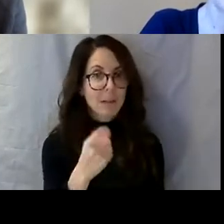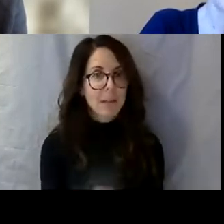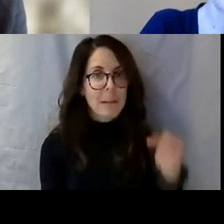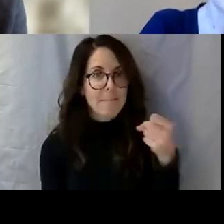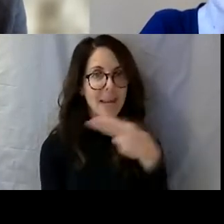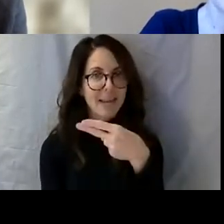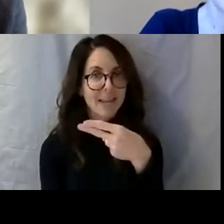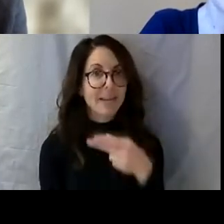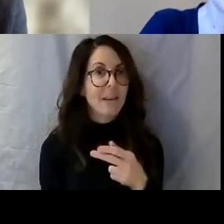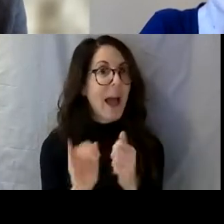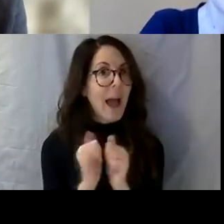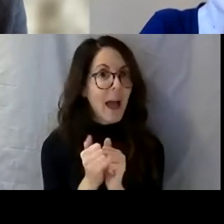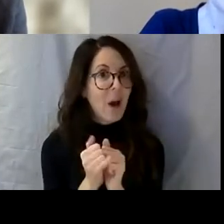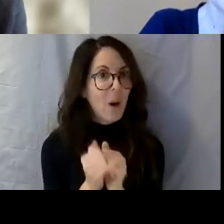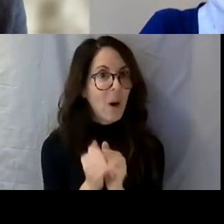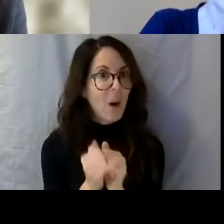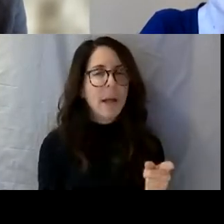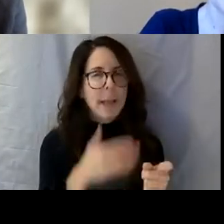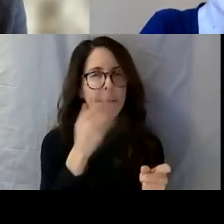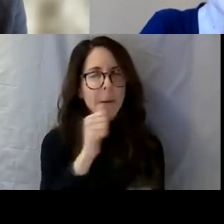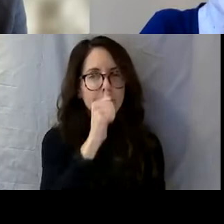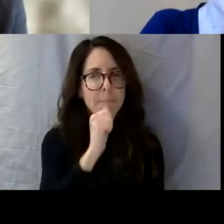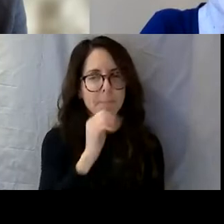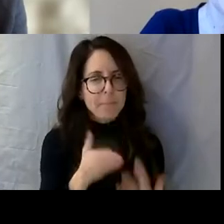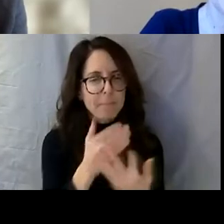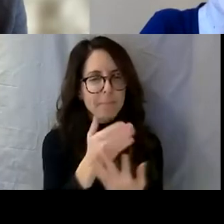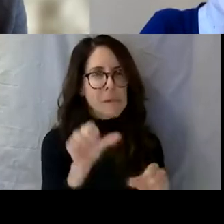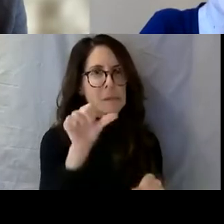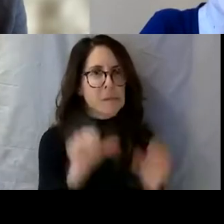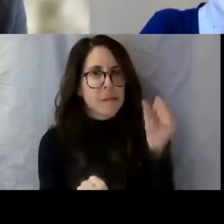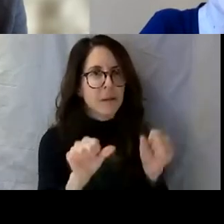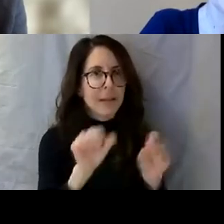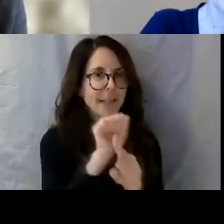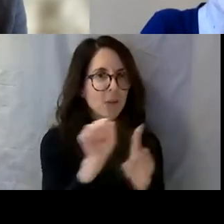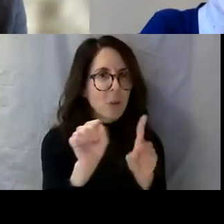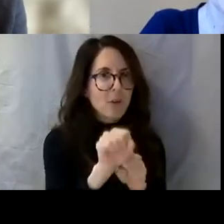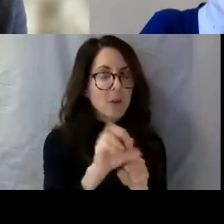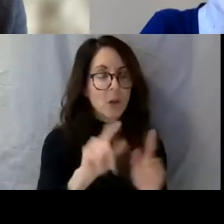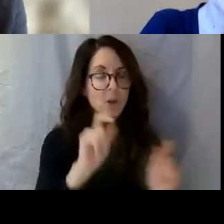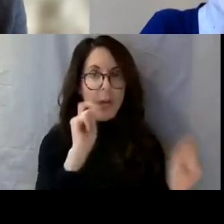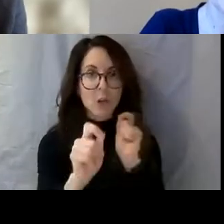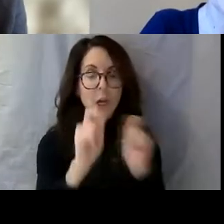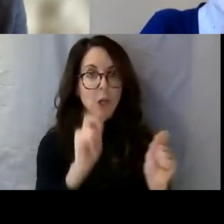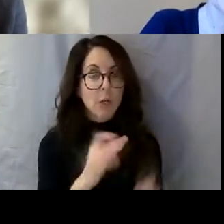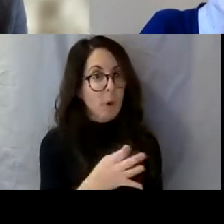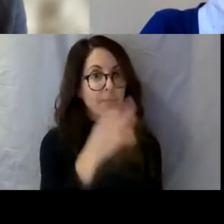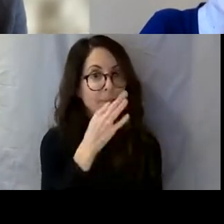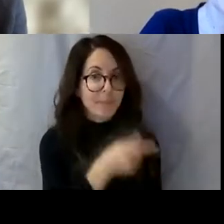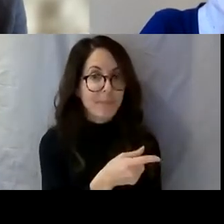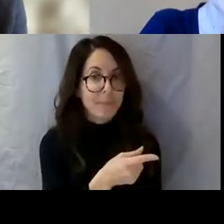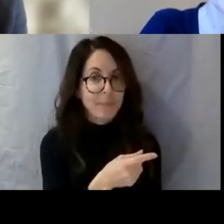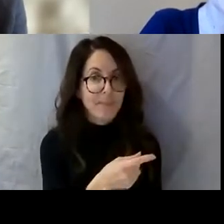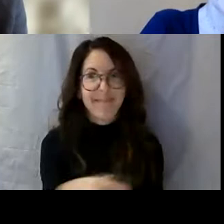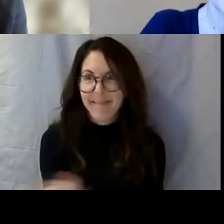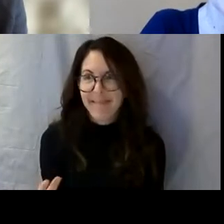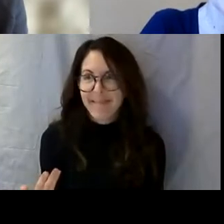at coping with situations of high uncertainty and in rapidly changing conditions. And I suggest that those are exactly